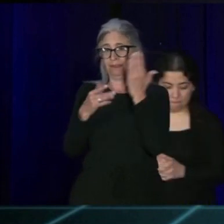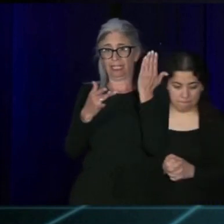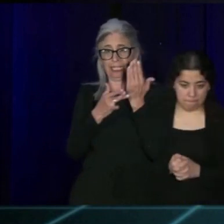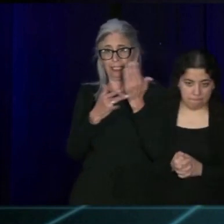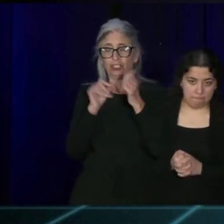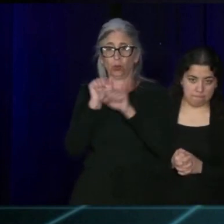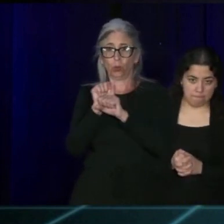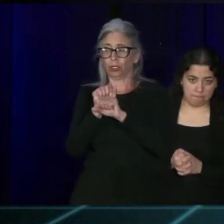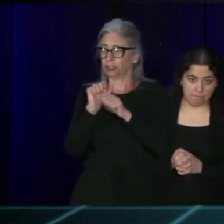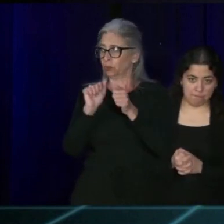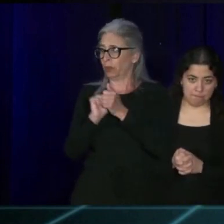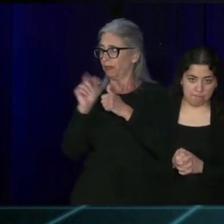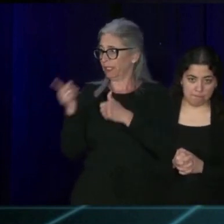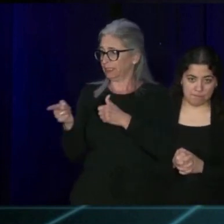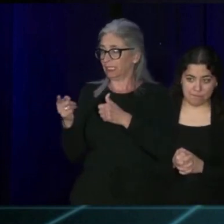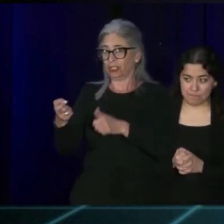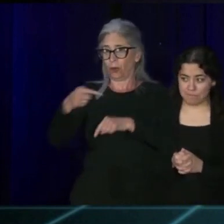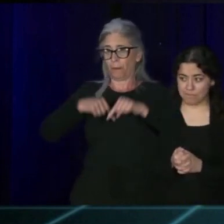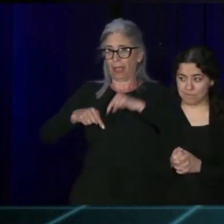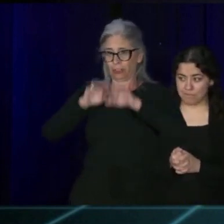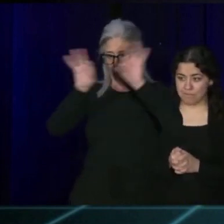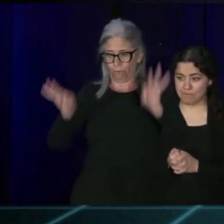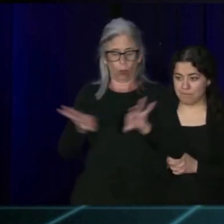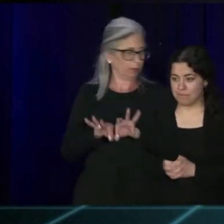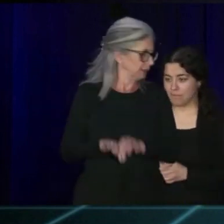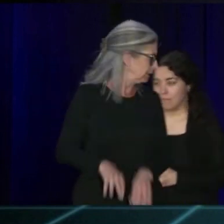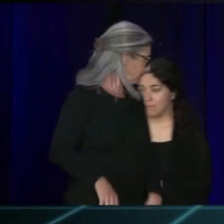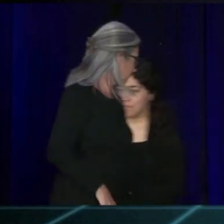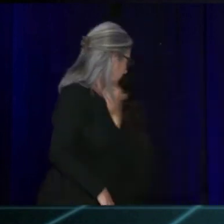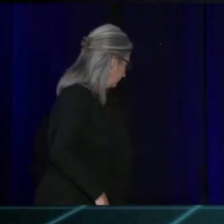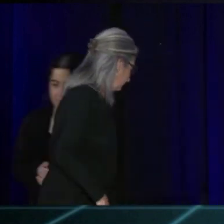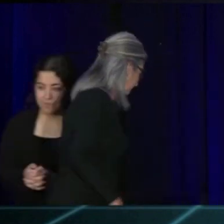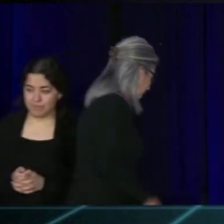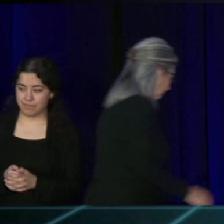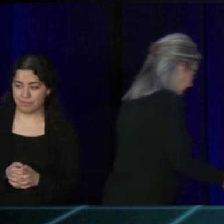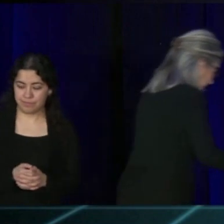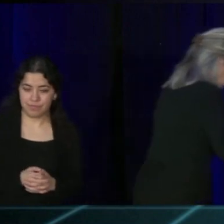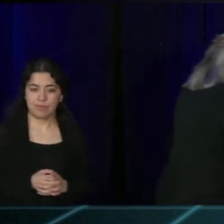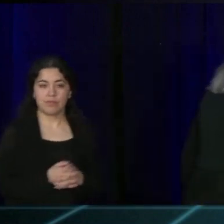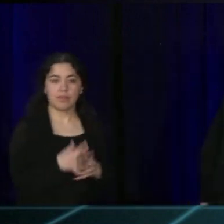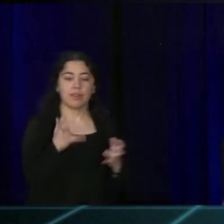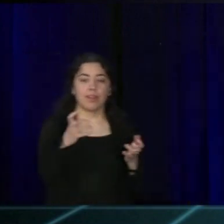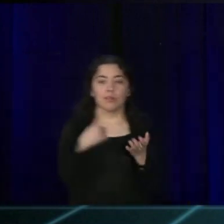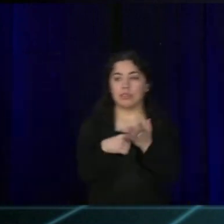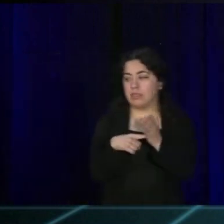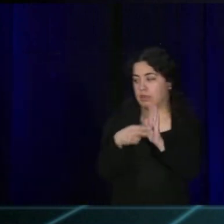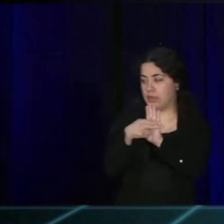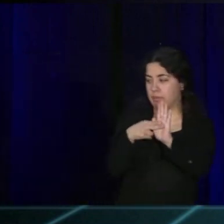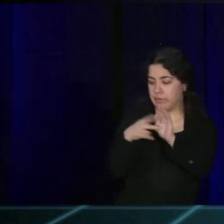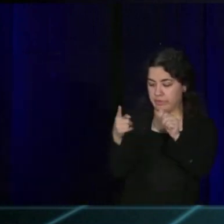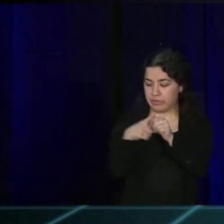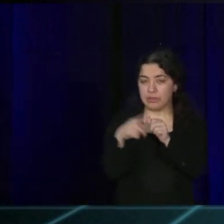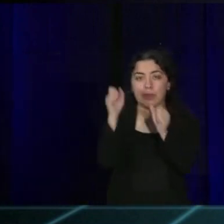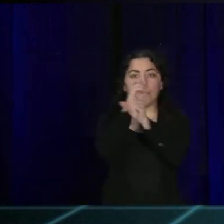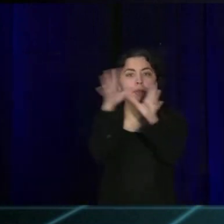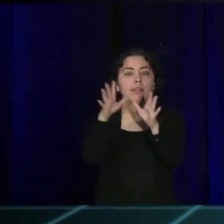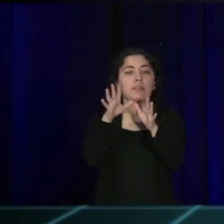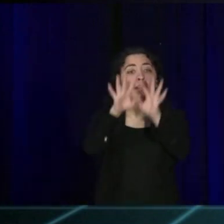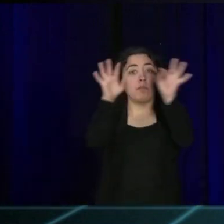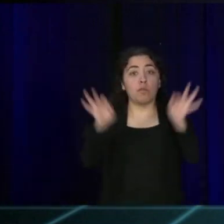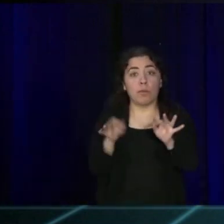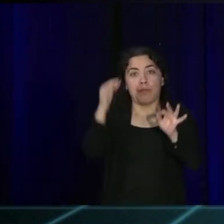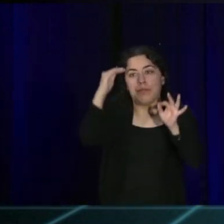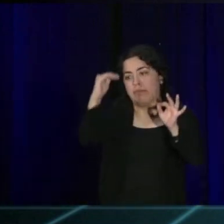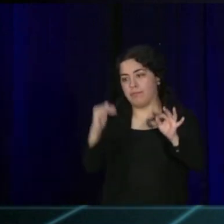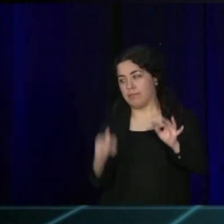web, let's get back to forms. And let's talk about labeling first. Because imagine filling a form like this. It